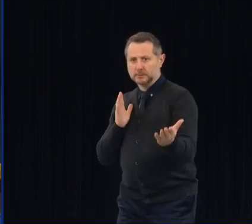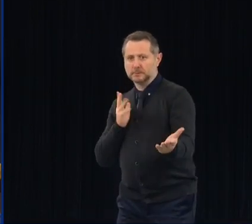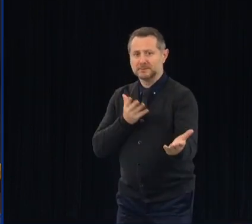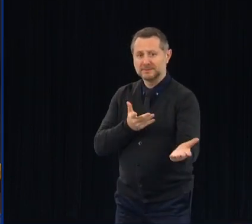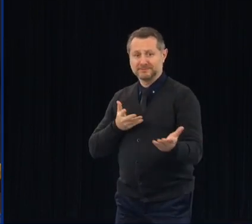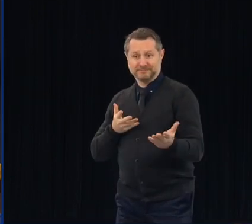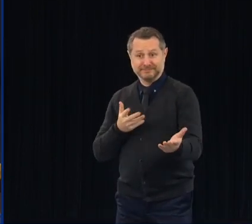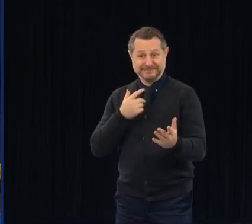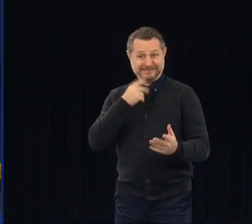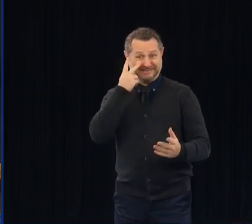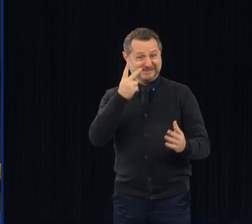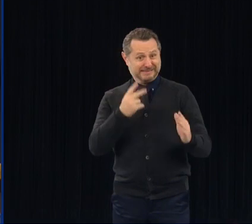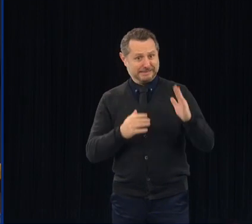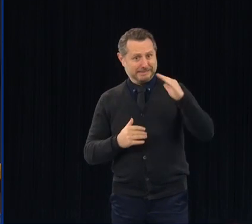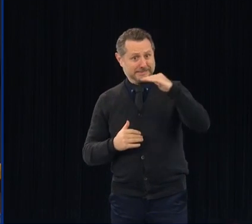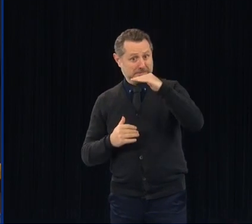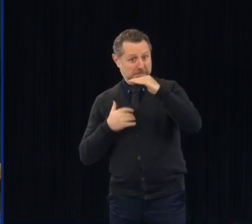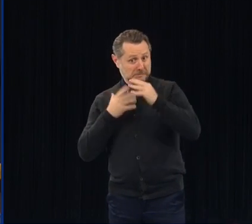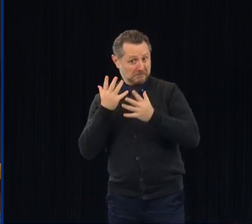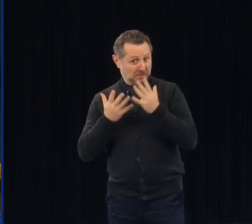slight plateauing in the data,